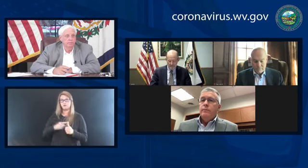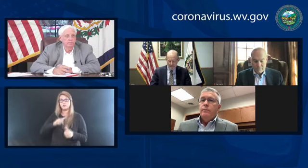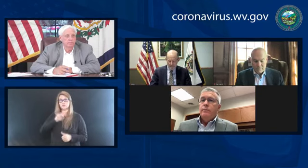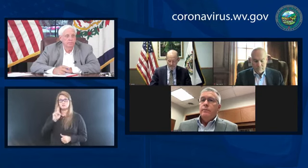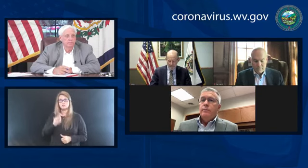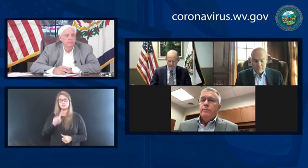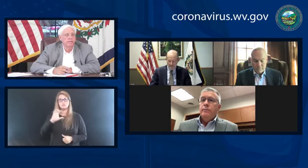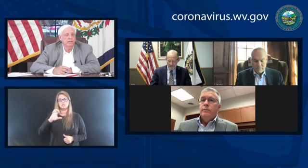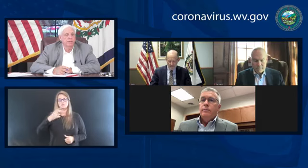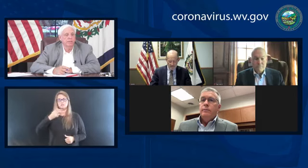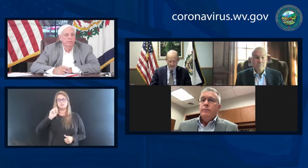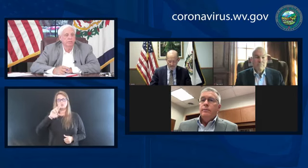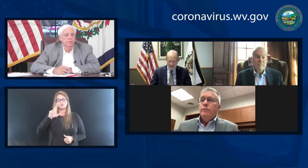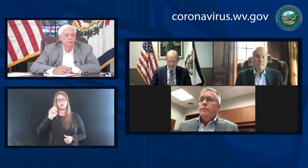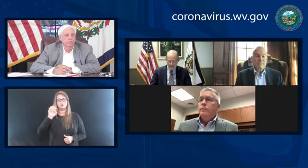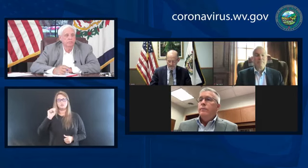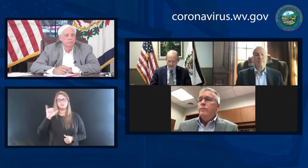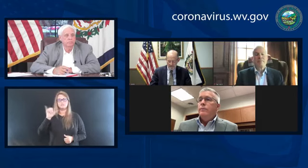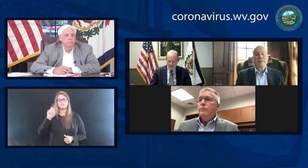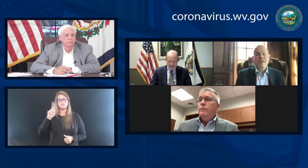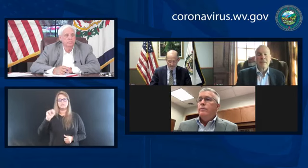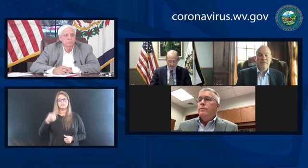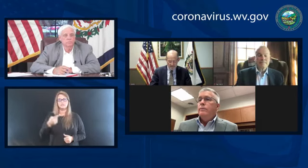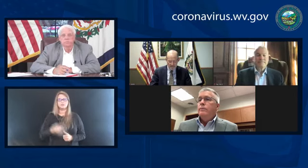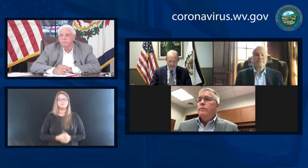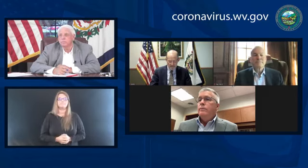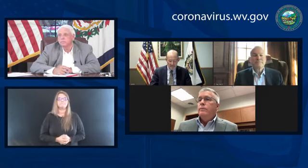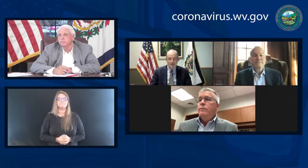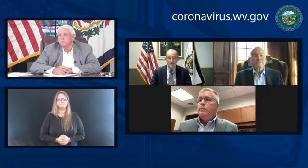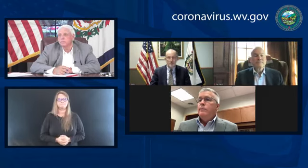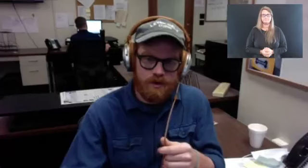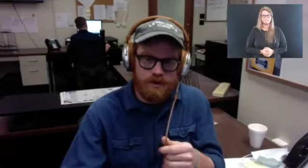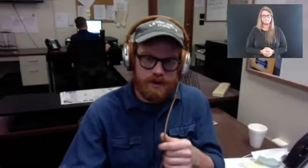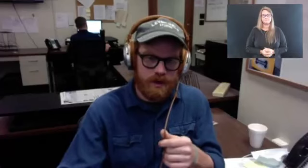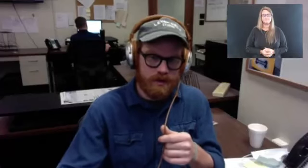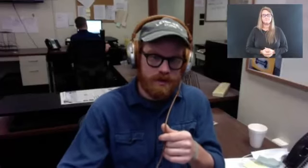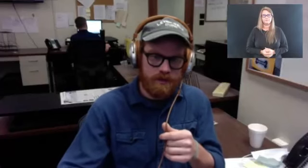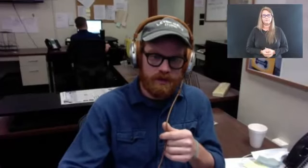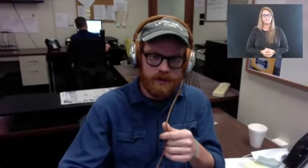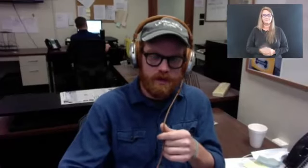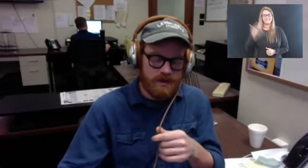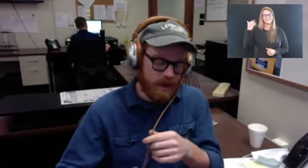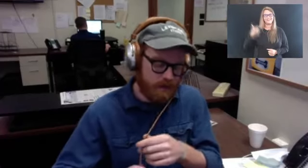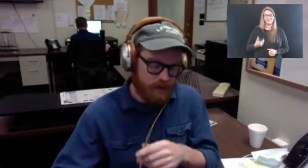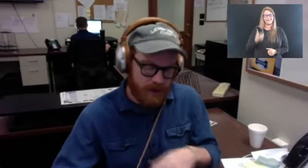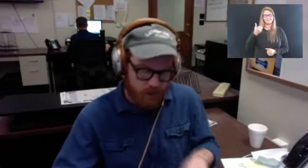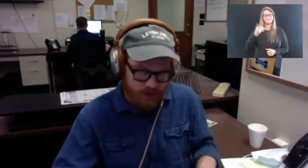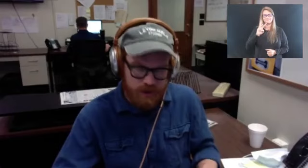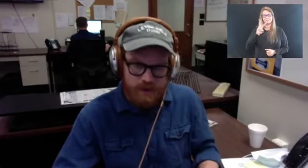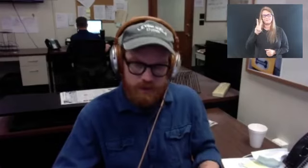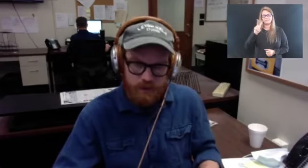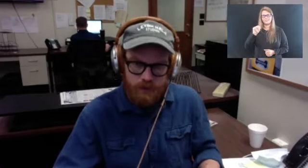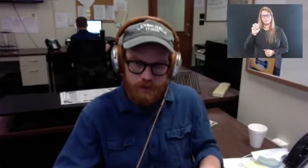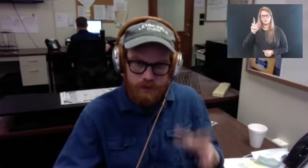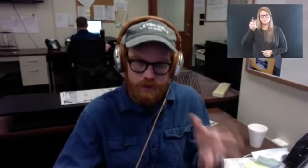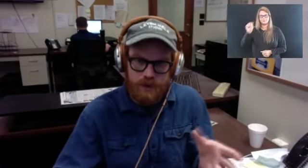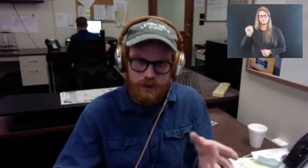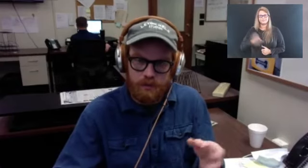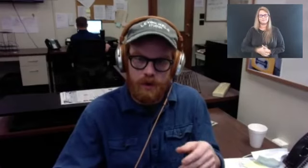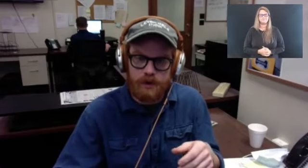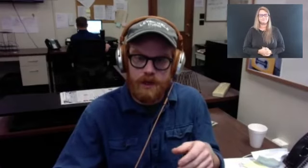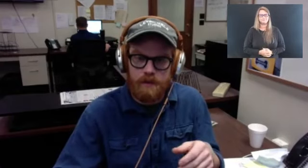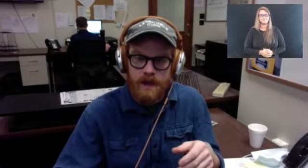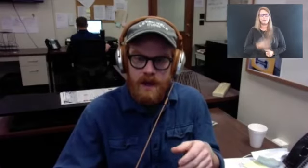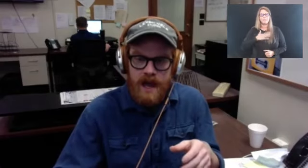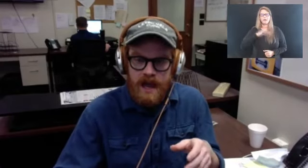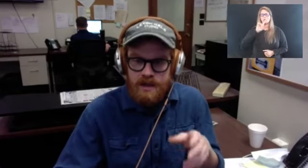from Charles Young with WV News. Hi, this is Charles Young with WV News. My question is for Dr.